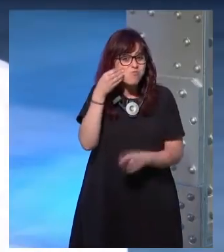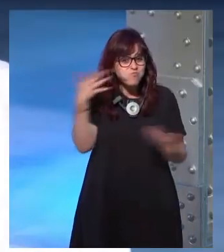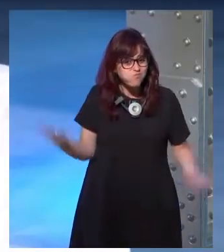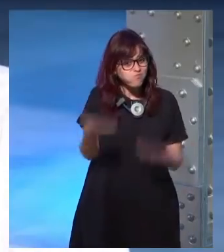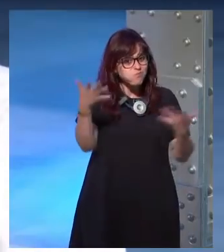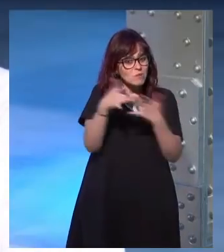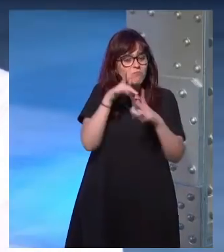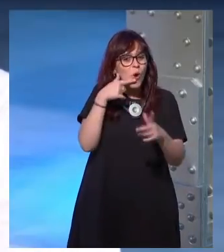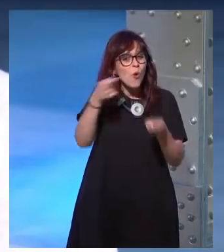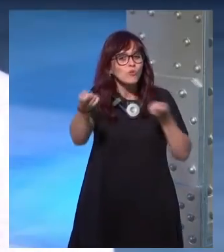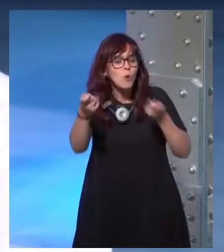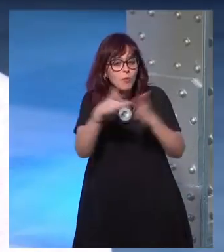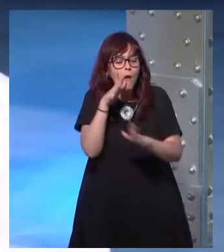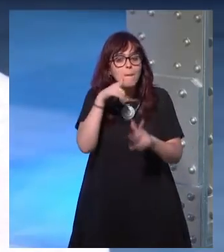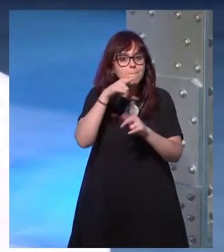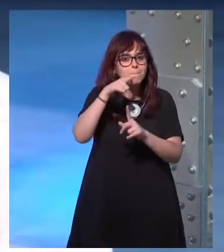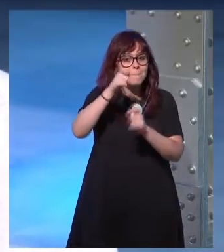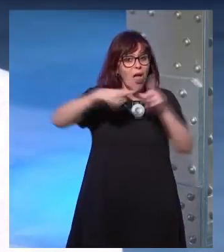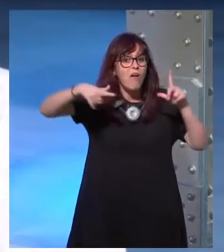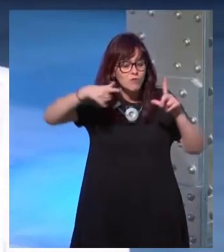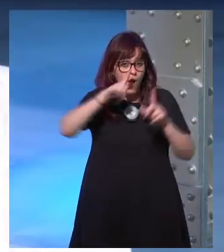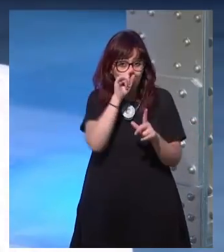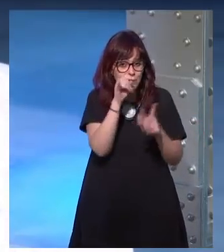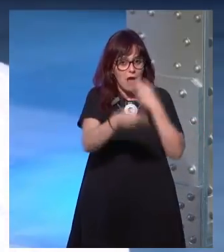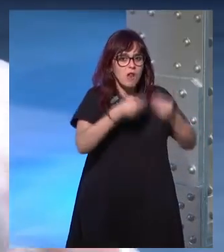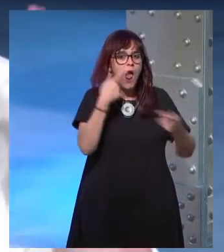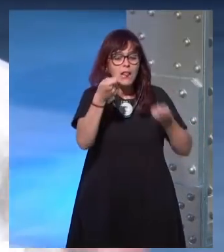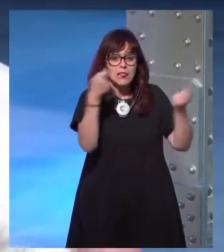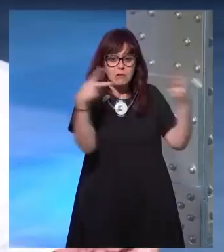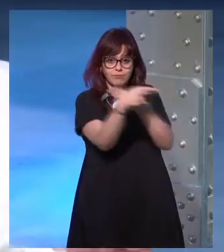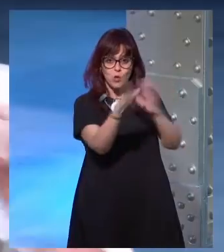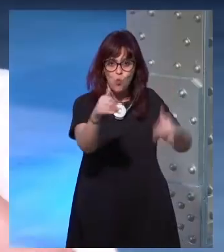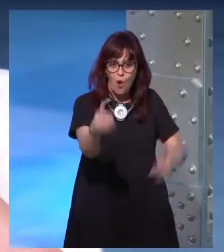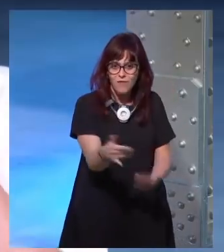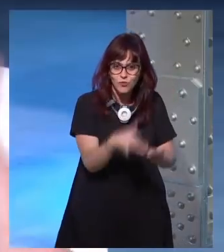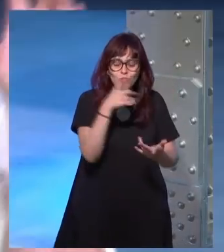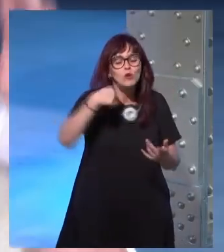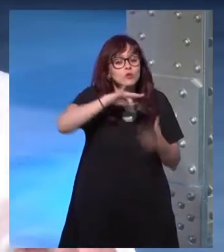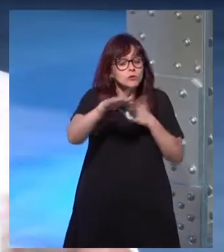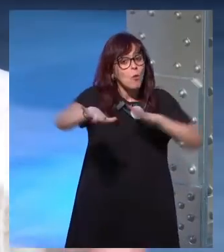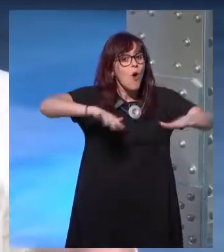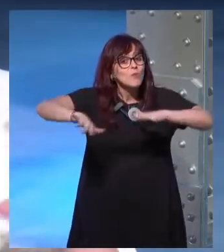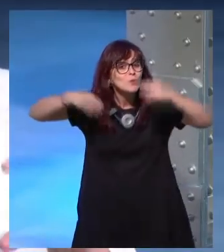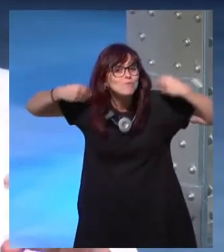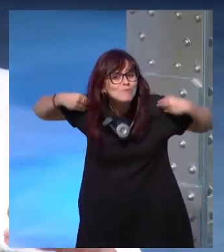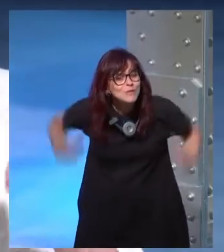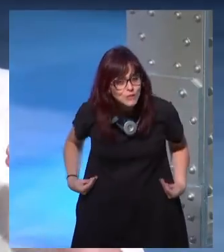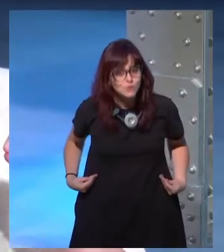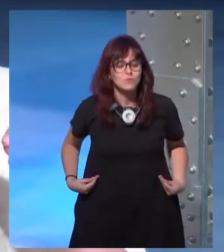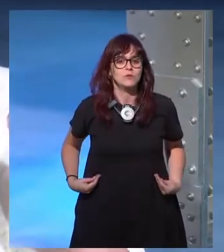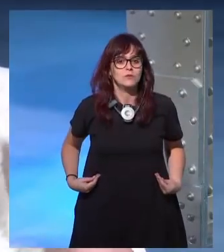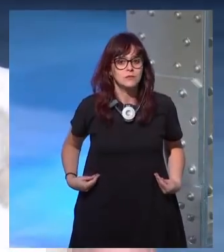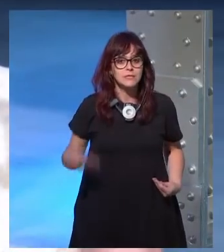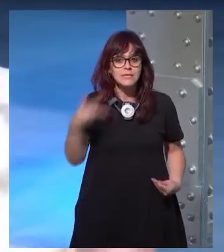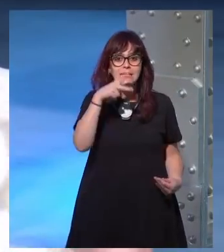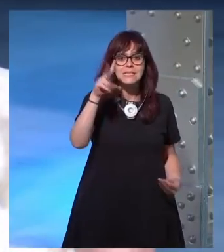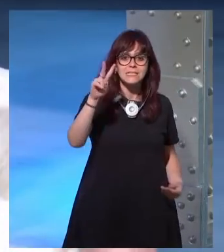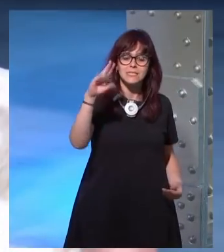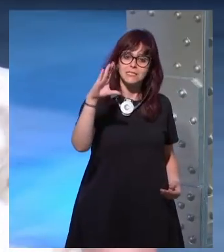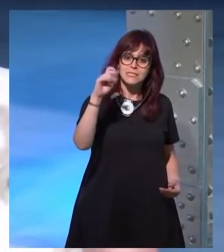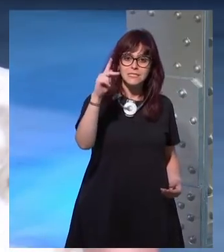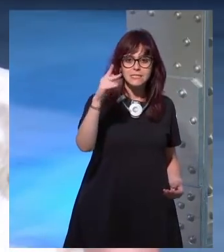So yeah, it's all part of the same thing. It's all part of the same movement. In fact, they've seen, Chuck has pointed this out several times, is some